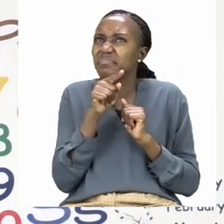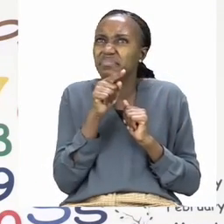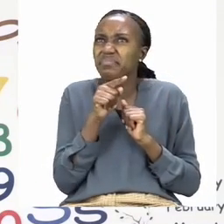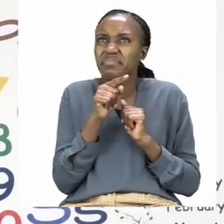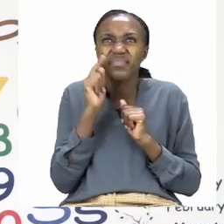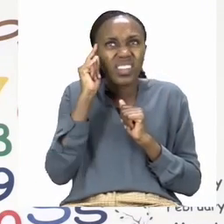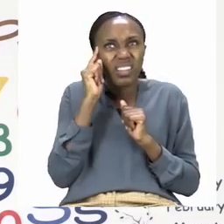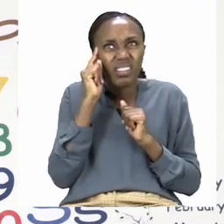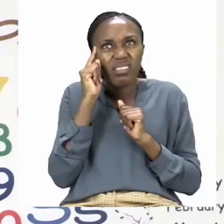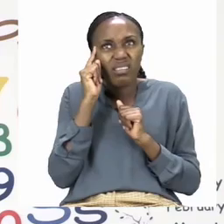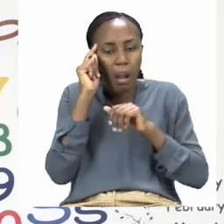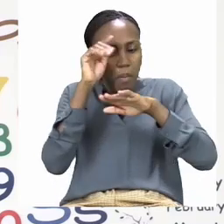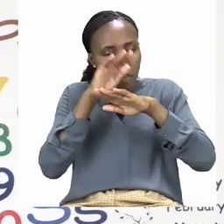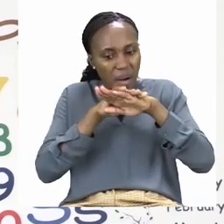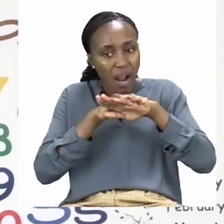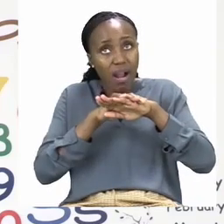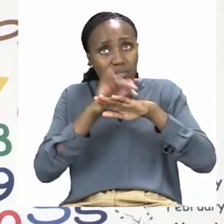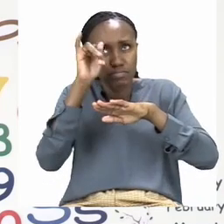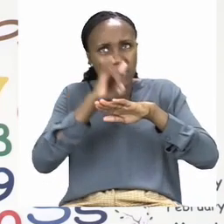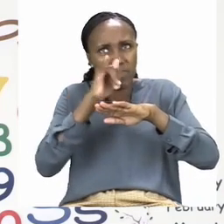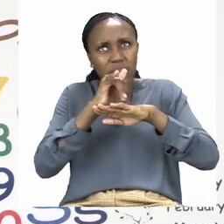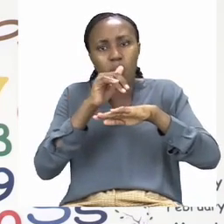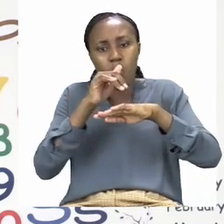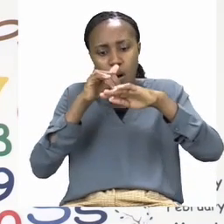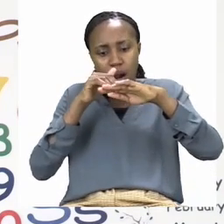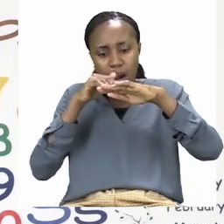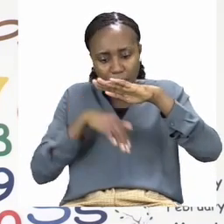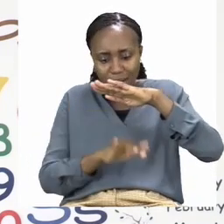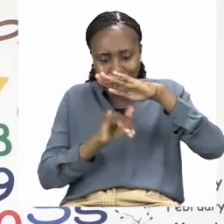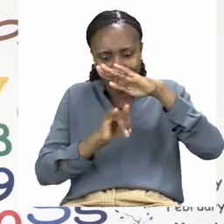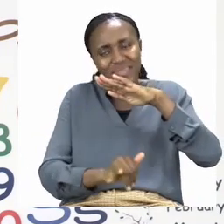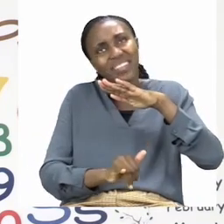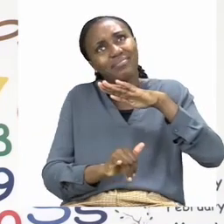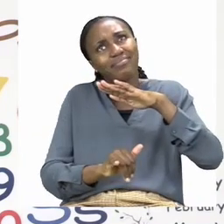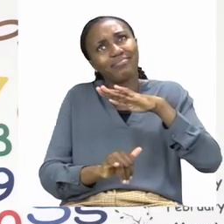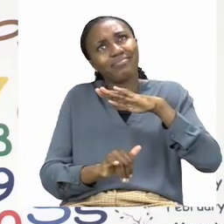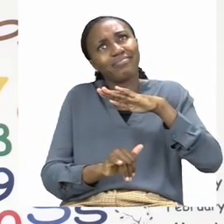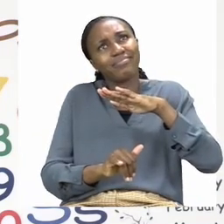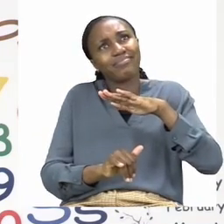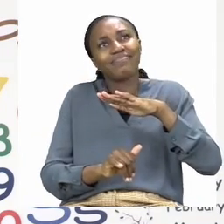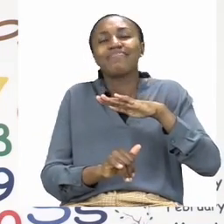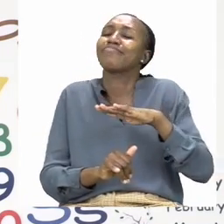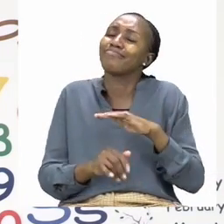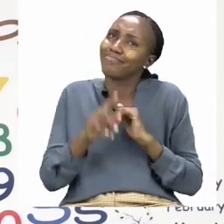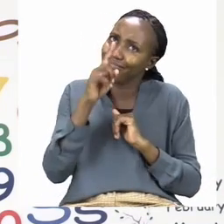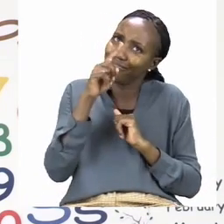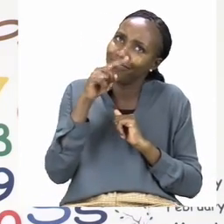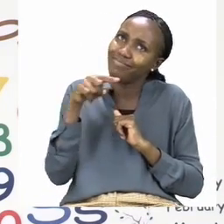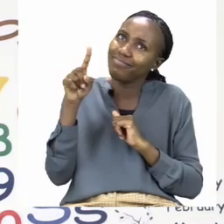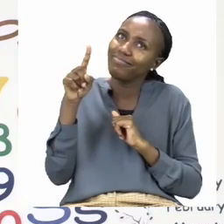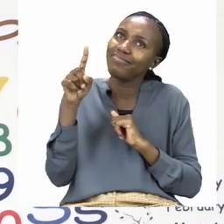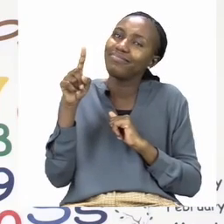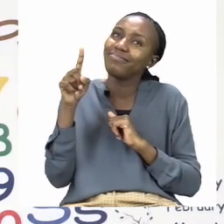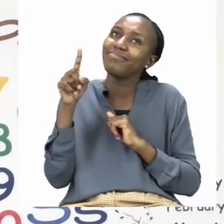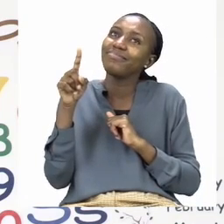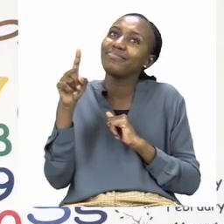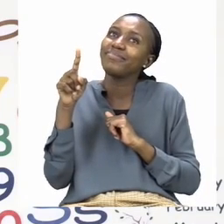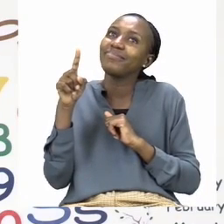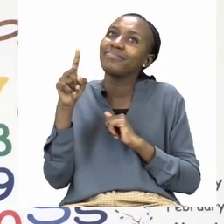leaf will float or sink? That's right, everyone, it